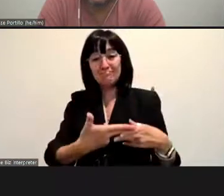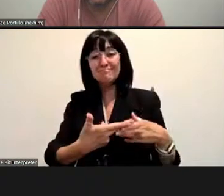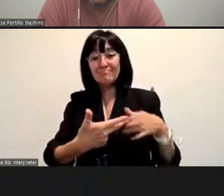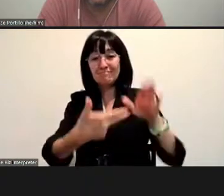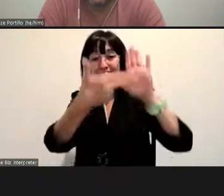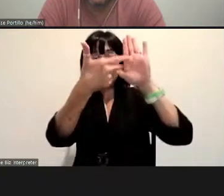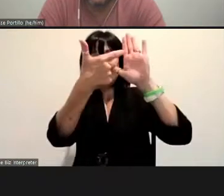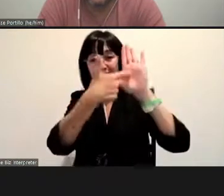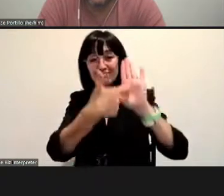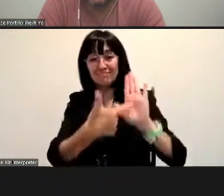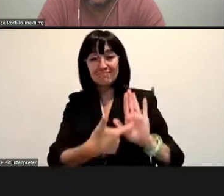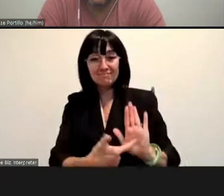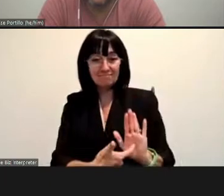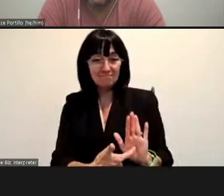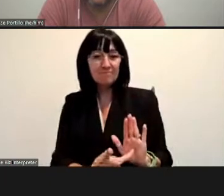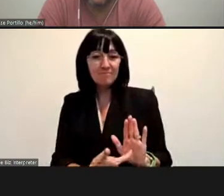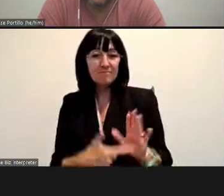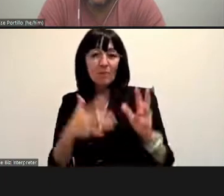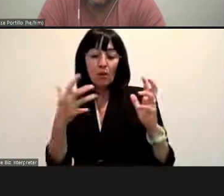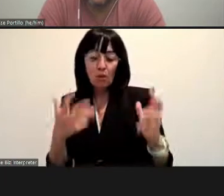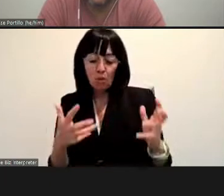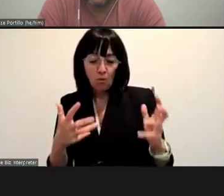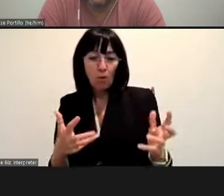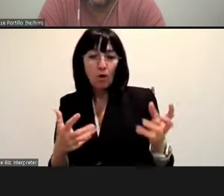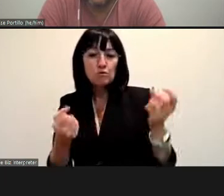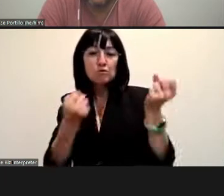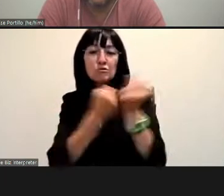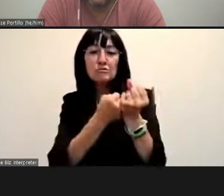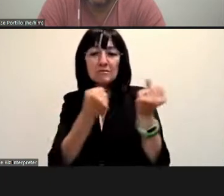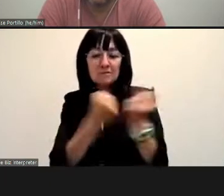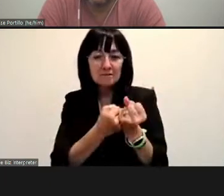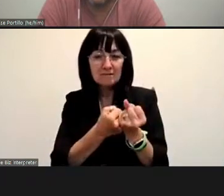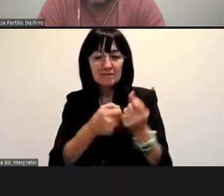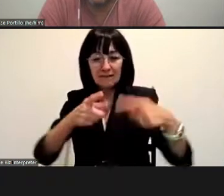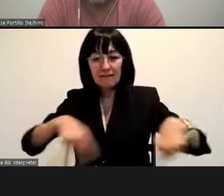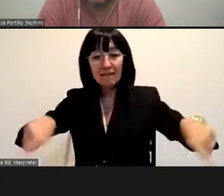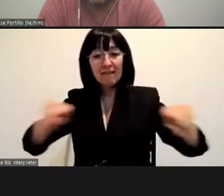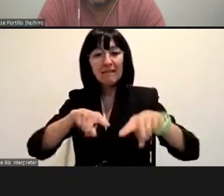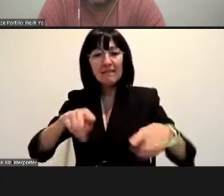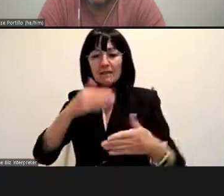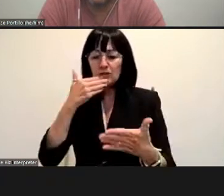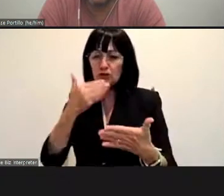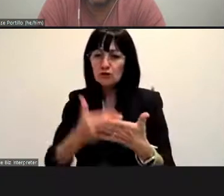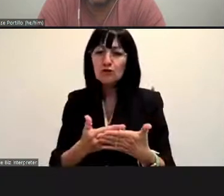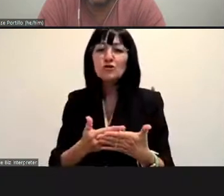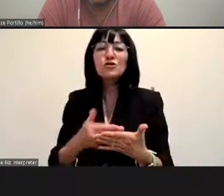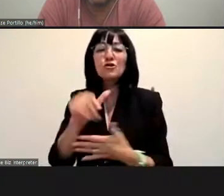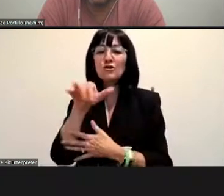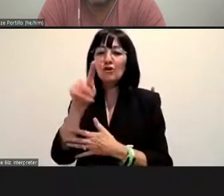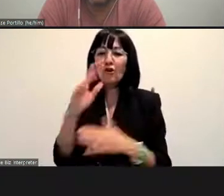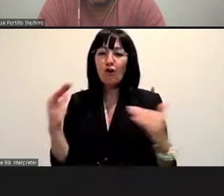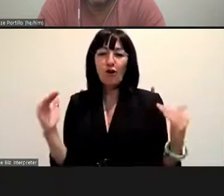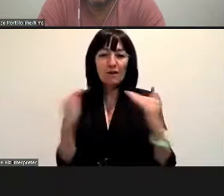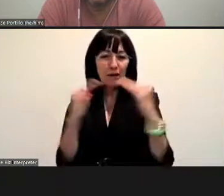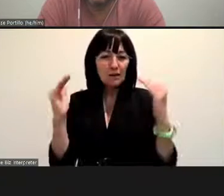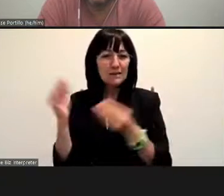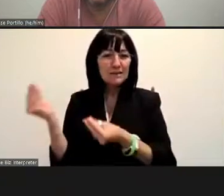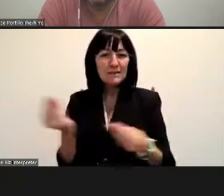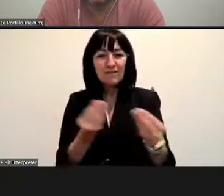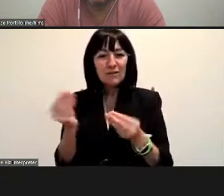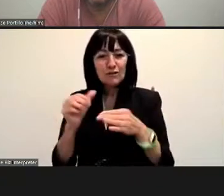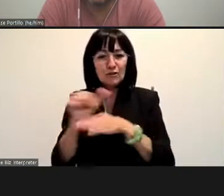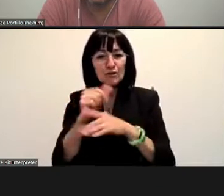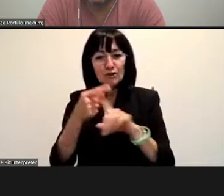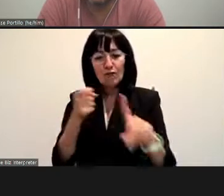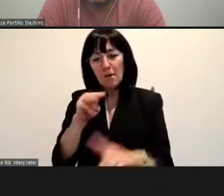am going to say, this is a beautiful practice that I learned in art equity facilitator training from Michael